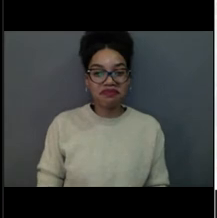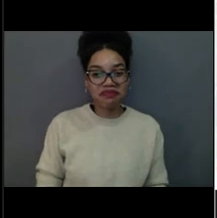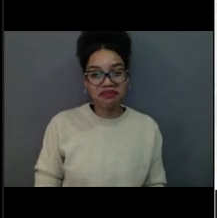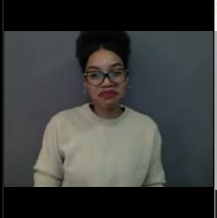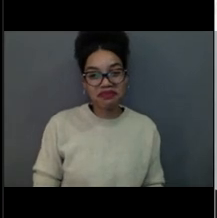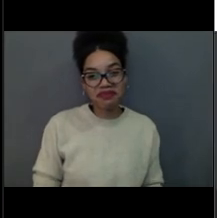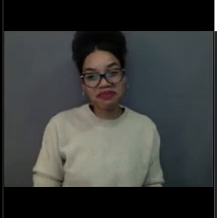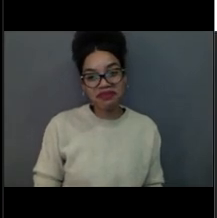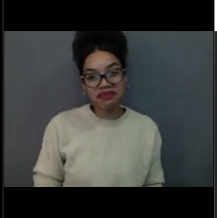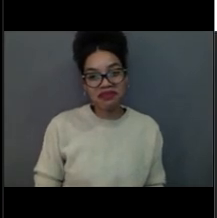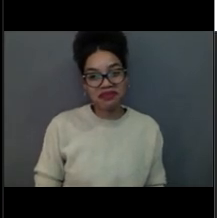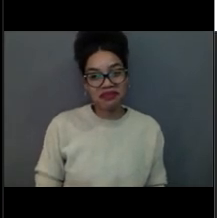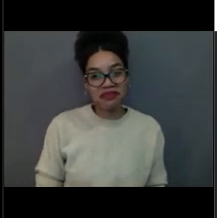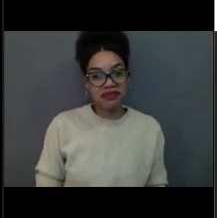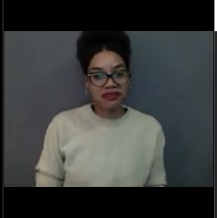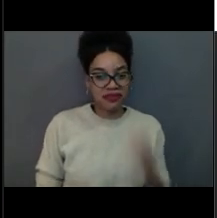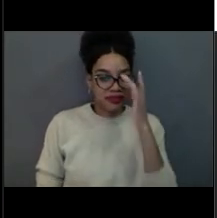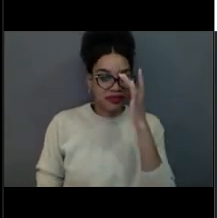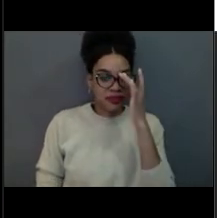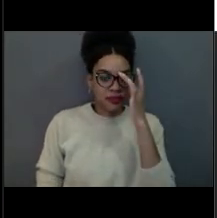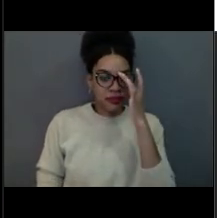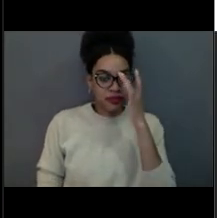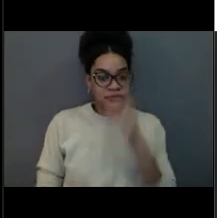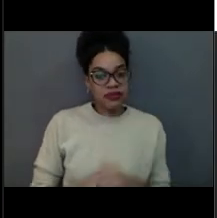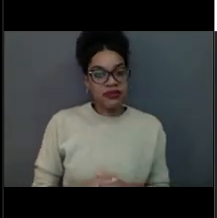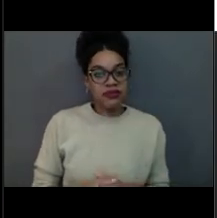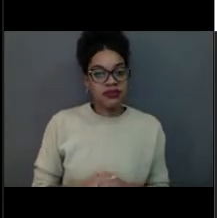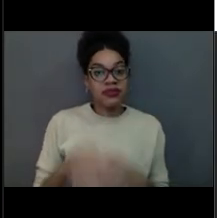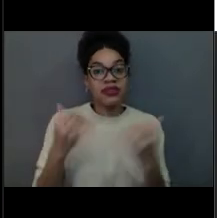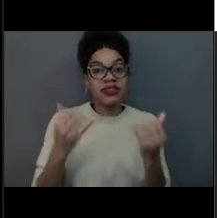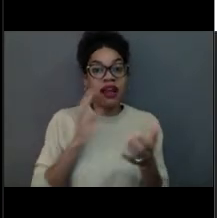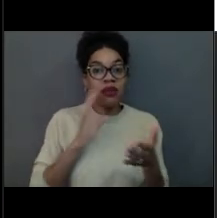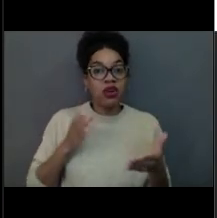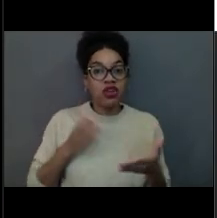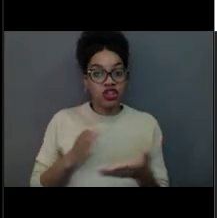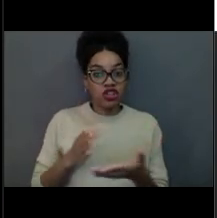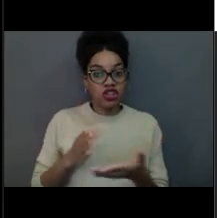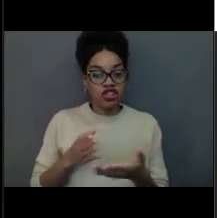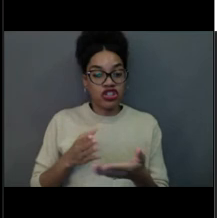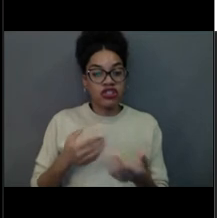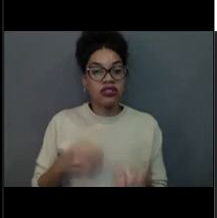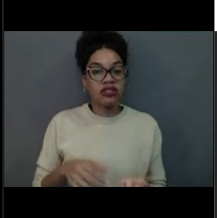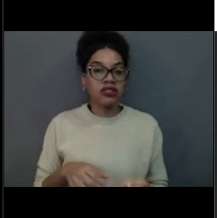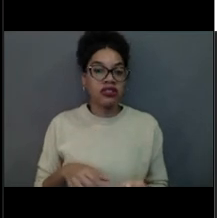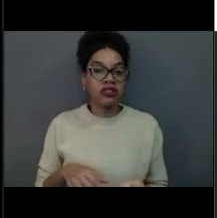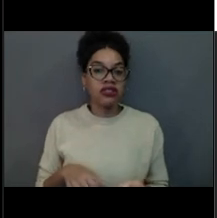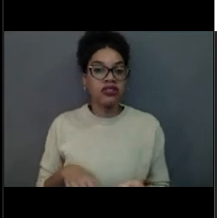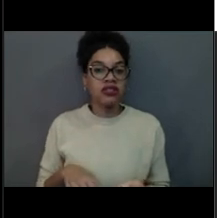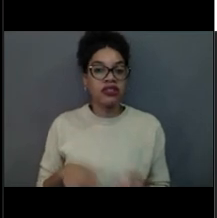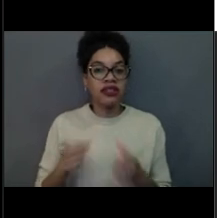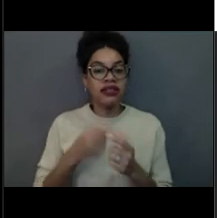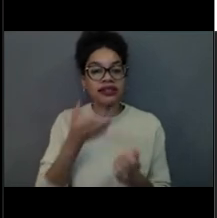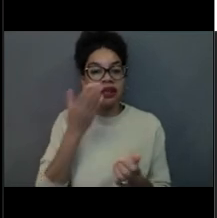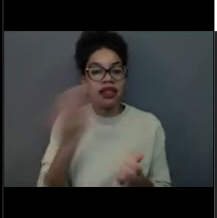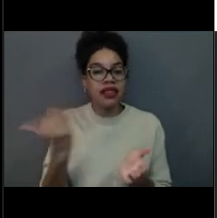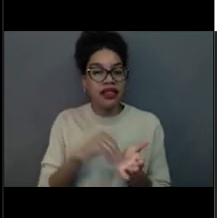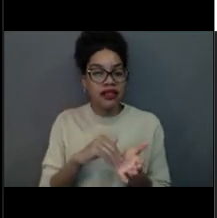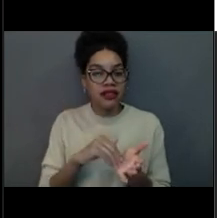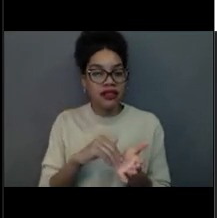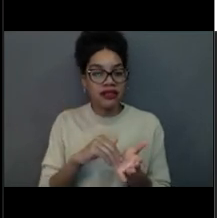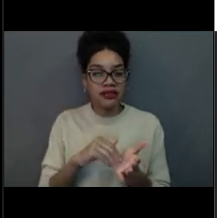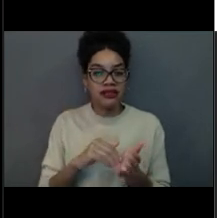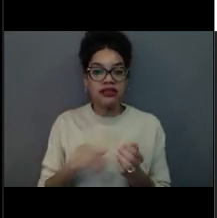Next thing we want to evaluate is the cooked sample. So we're going to cook up that same sample or a portion of that sample and smell it again. And